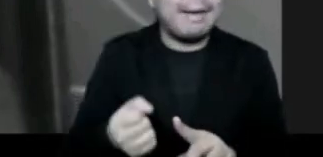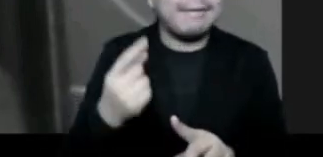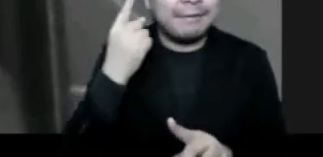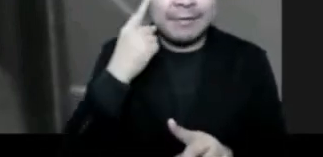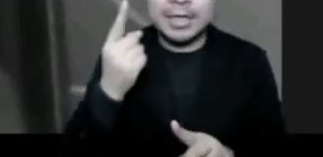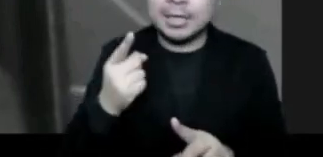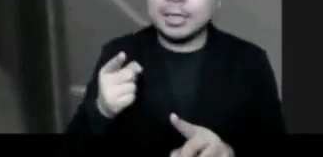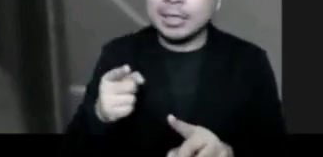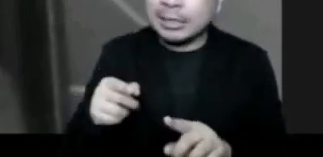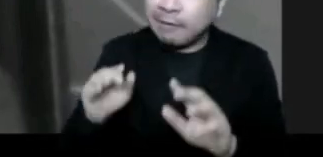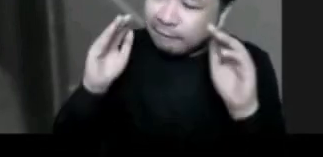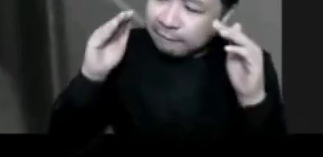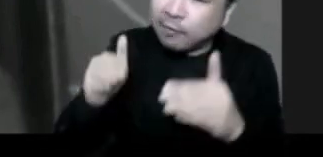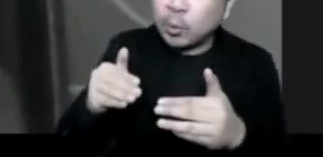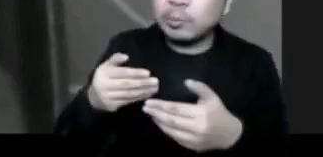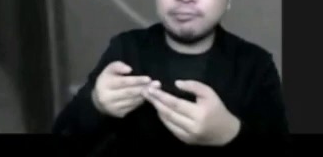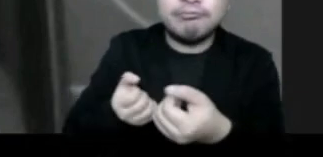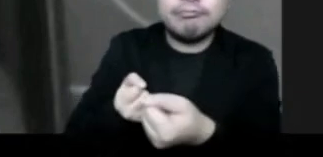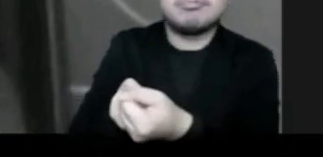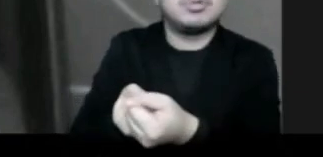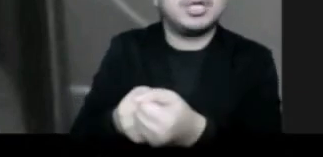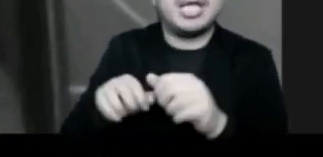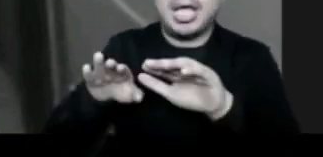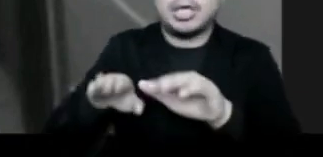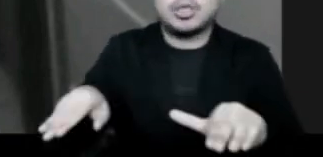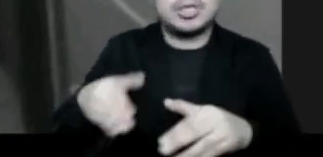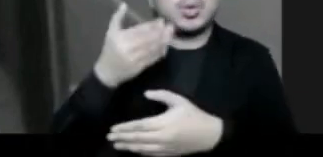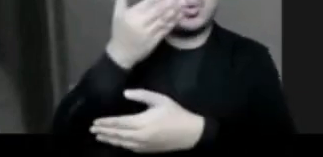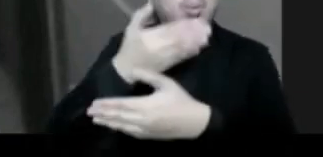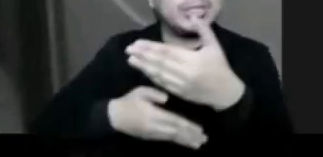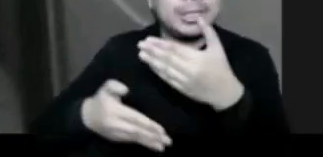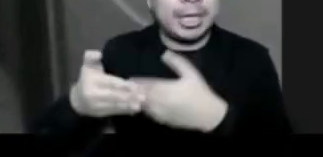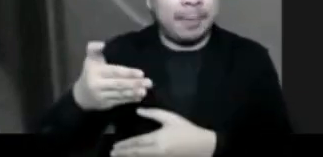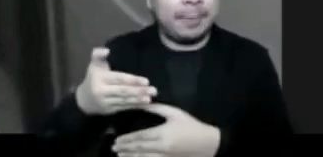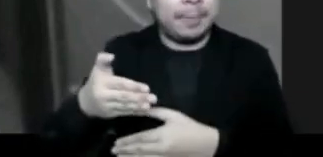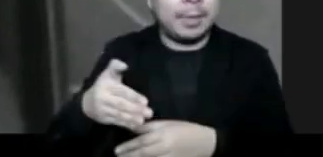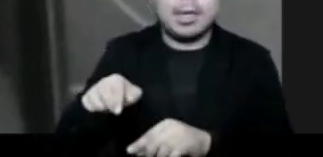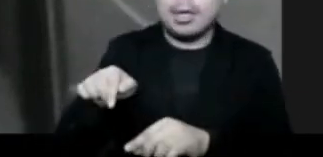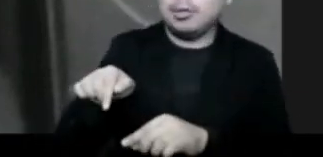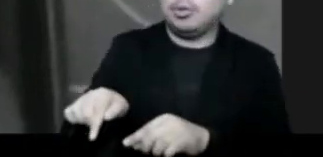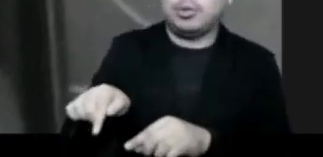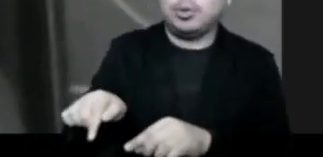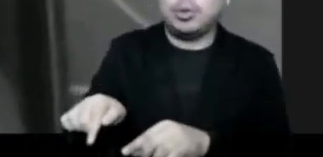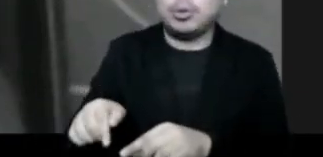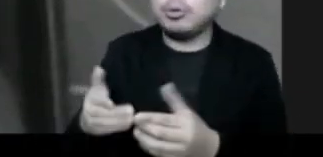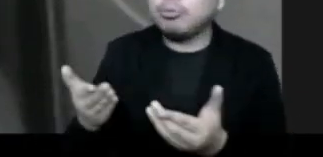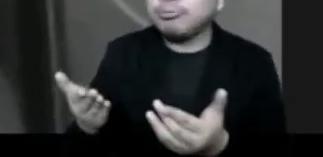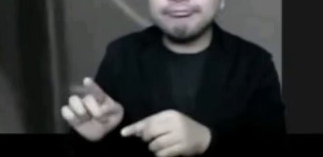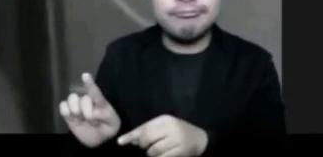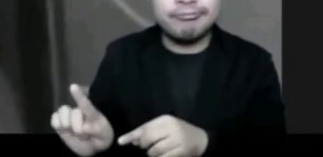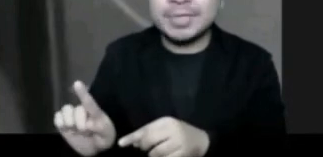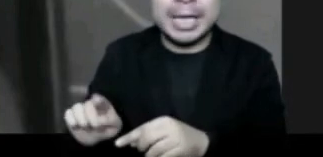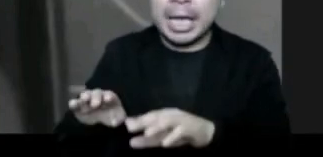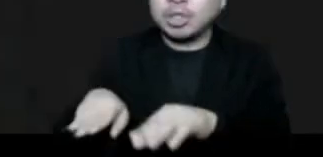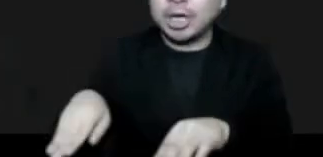disabilities will lock up their children and they will go for their various trades. And that puts a child with a disability even more